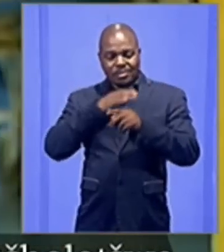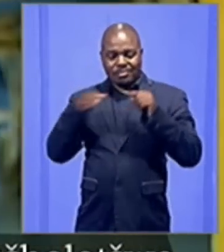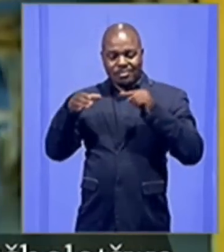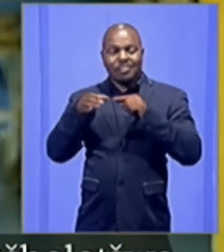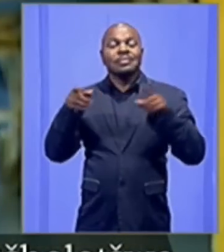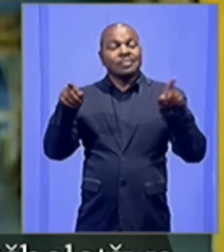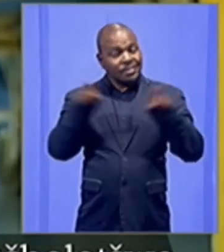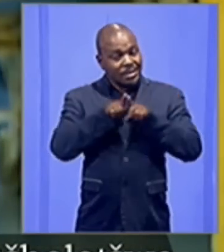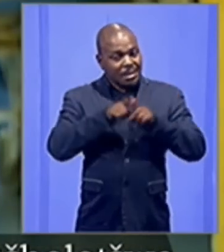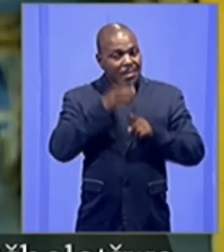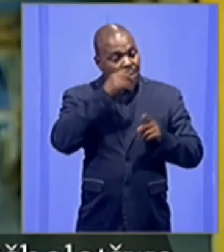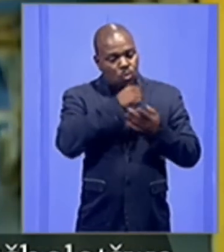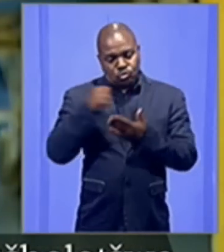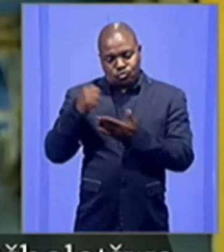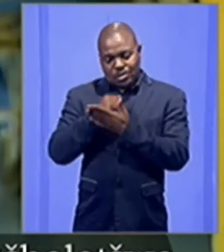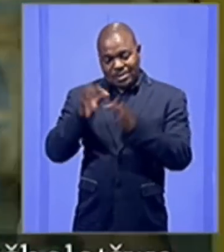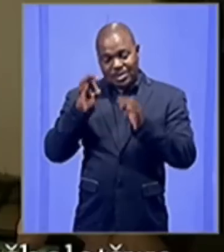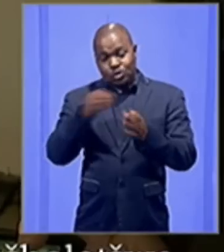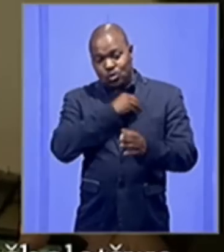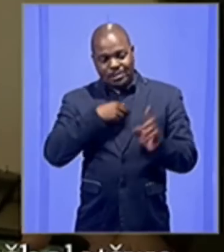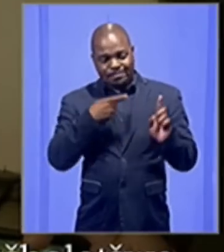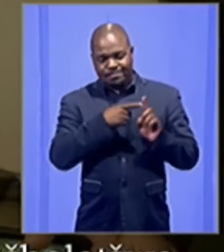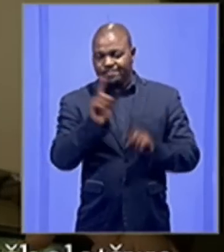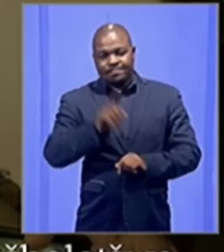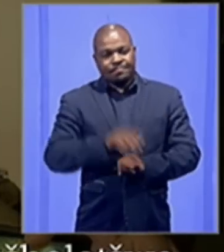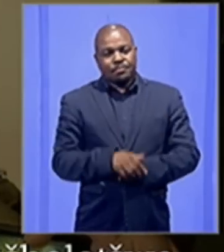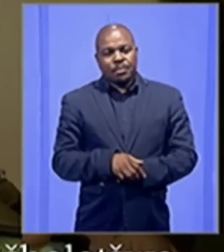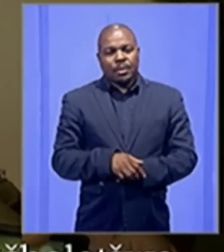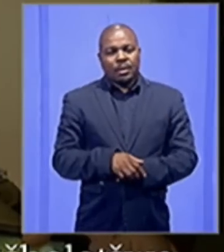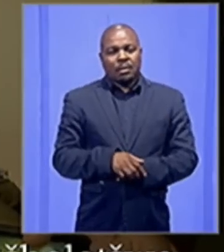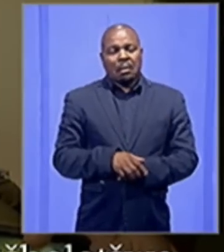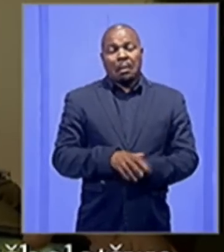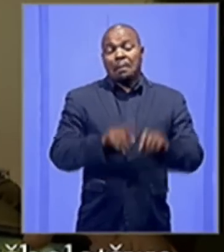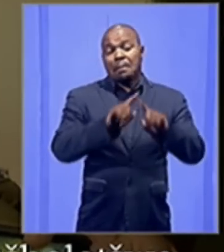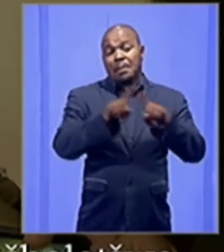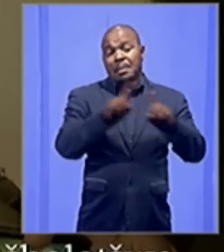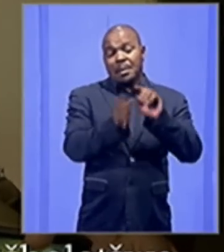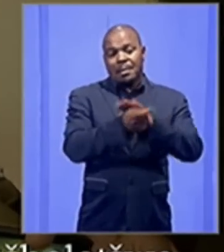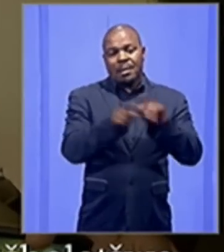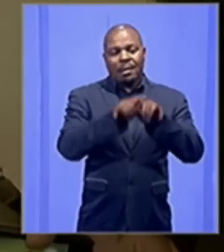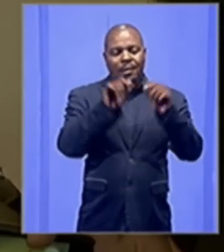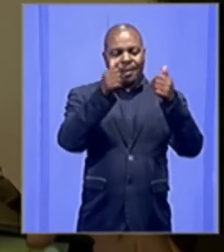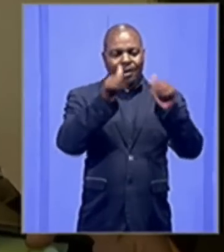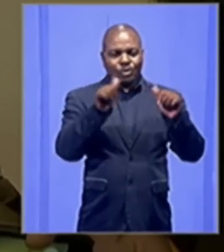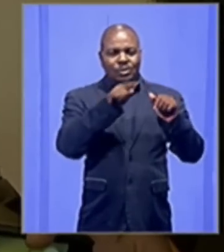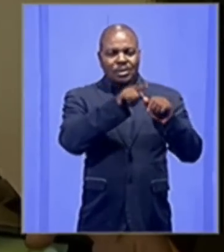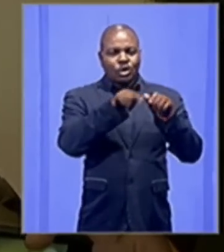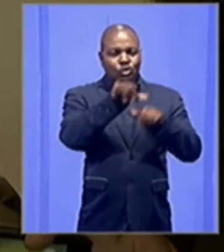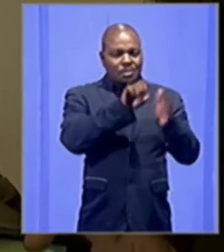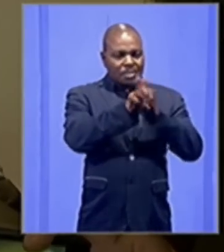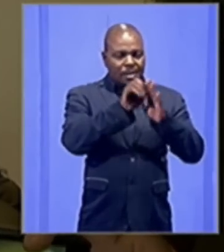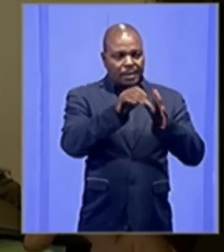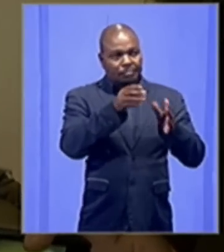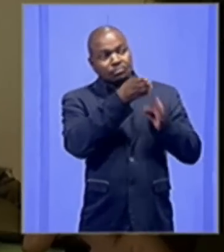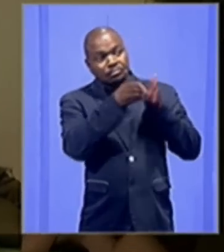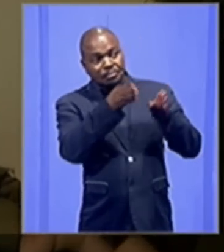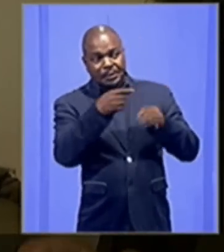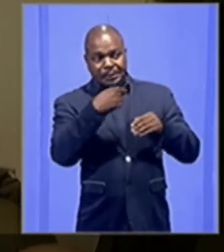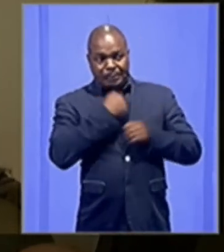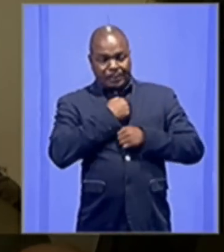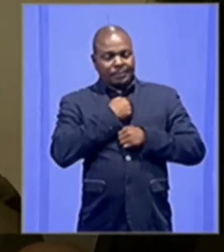ga se engwadiša go ba ngaka ya maleba. So there are multiple accounts which are fake accounts. I'm not aware of that one, so I don't think it would